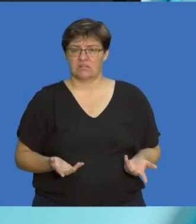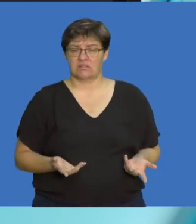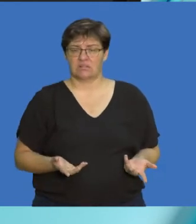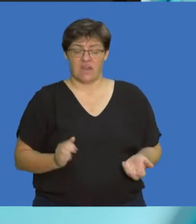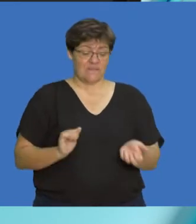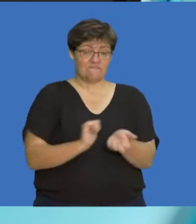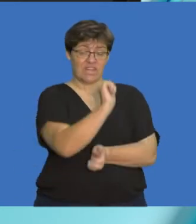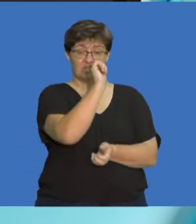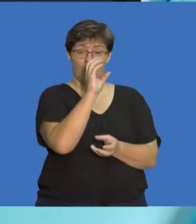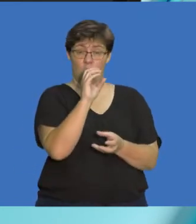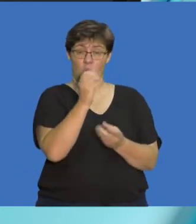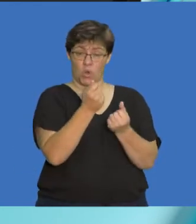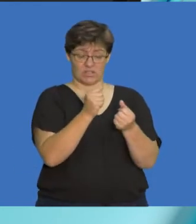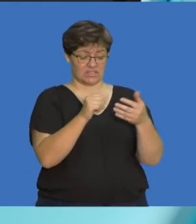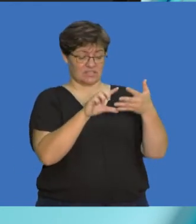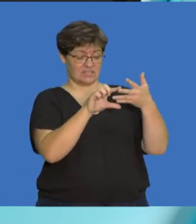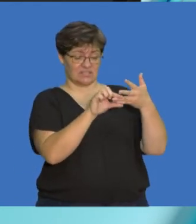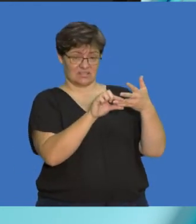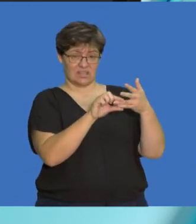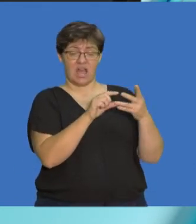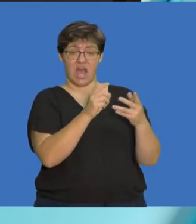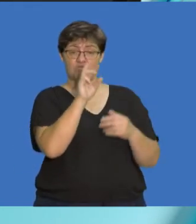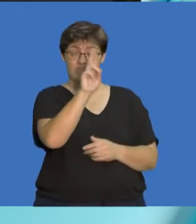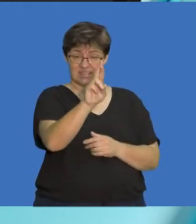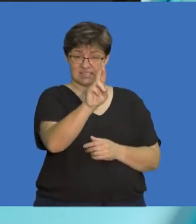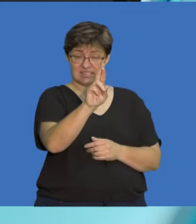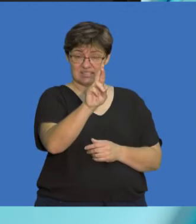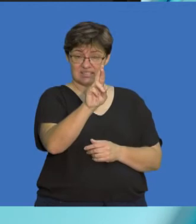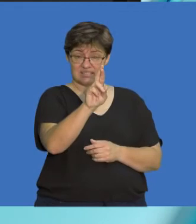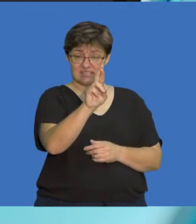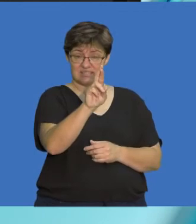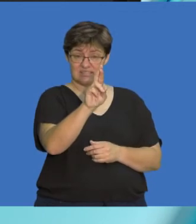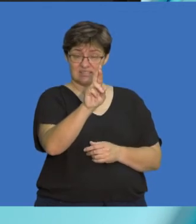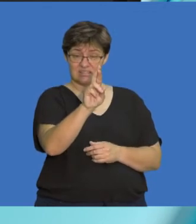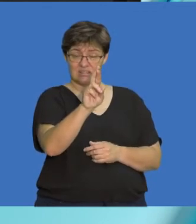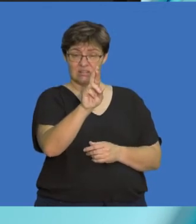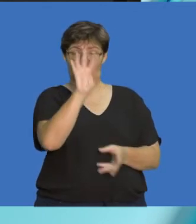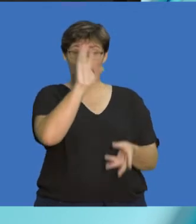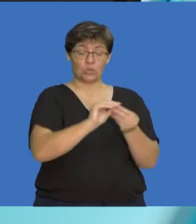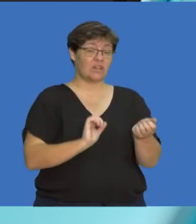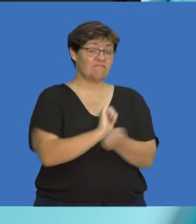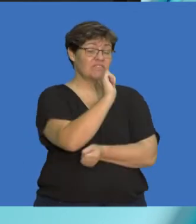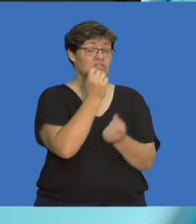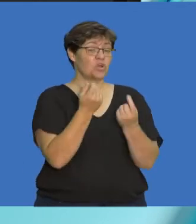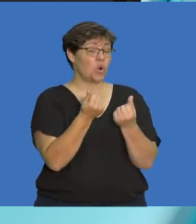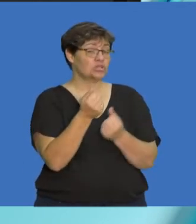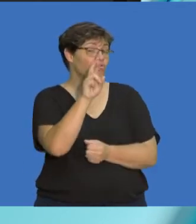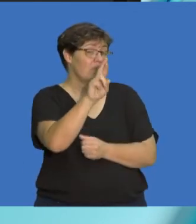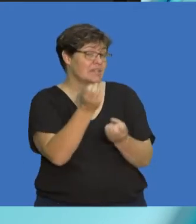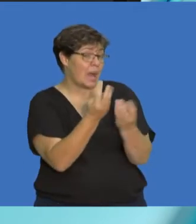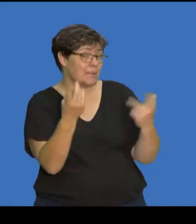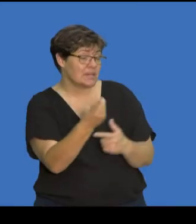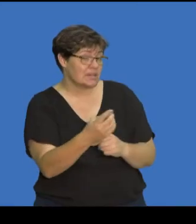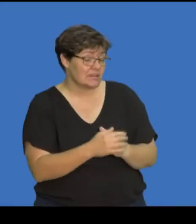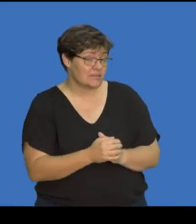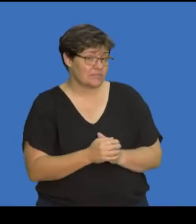fixed costs in rands, and that's important. your total fixed cost in rands.